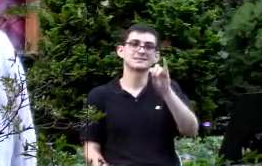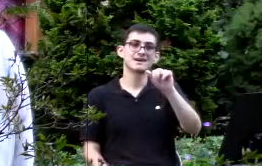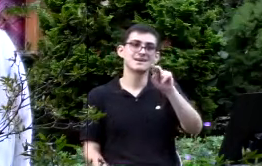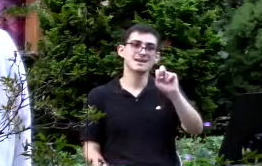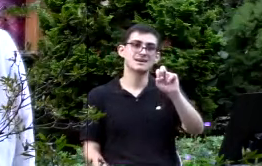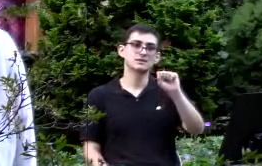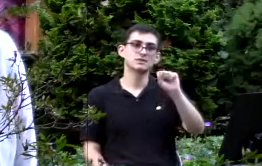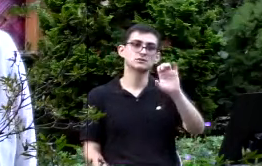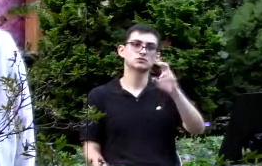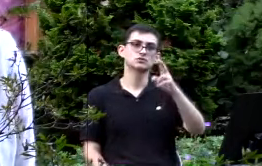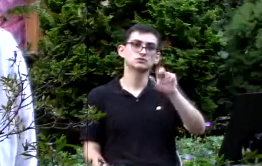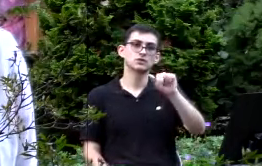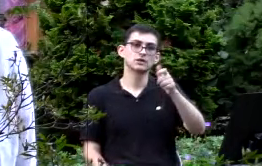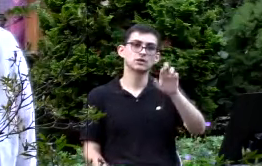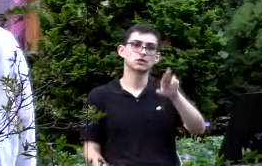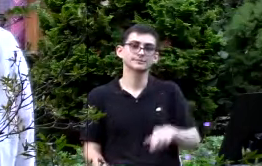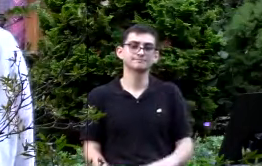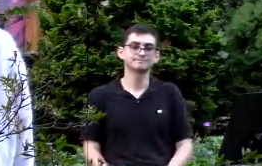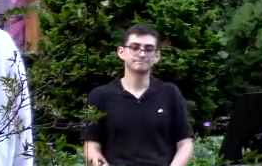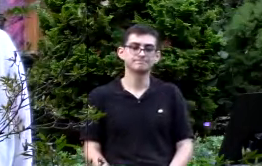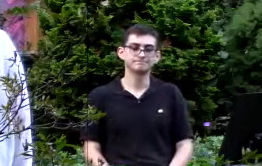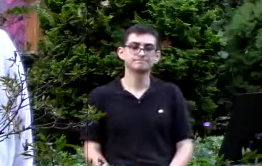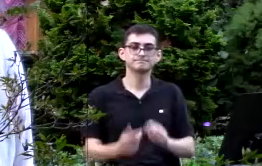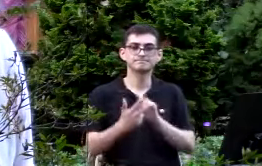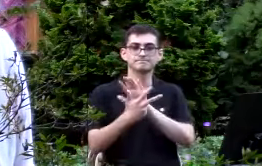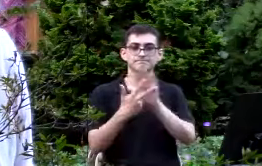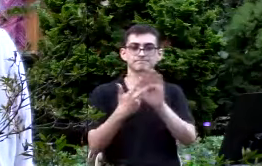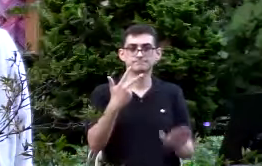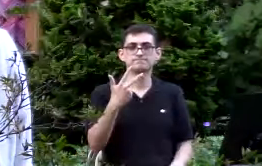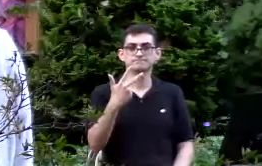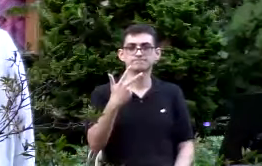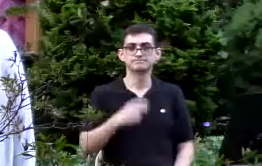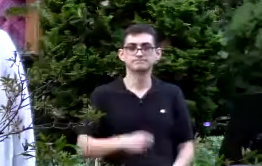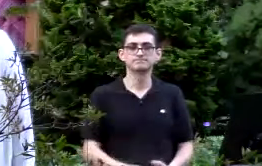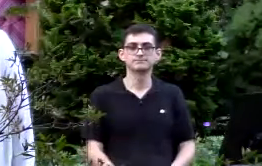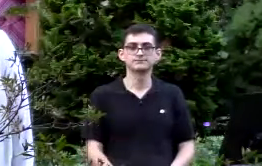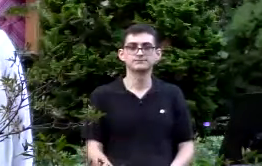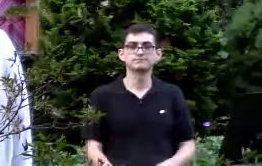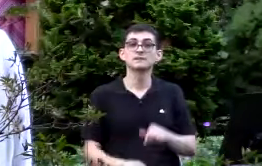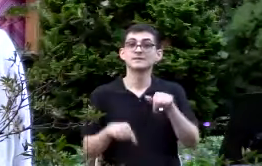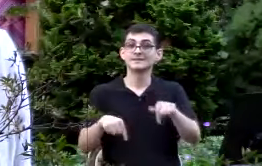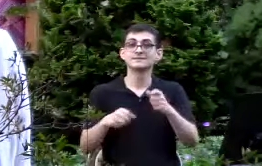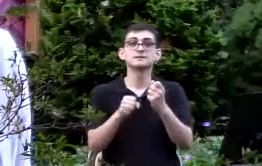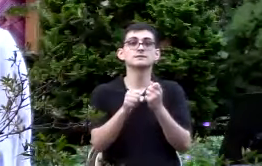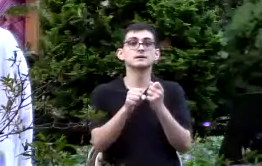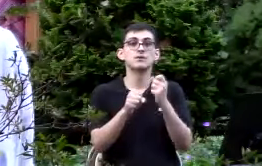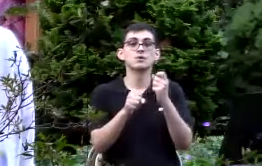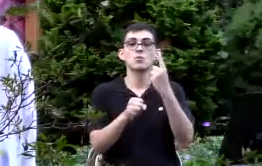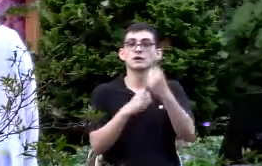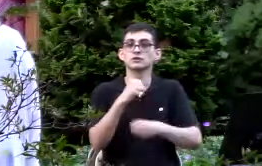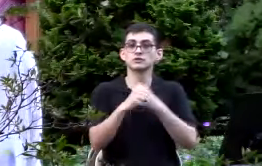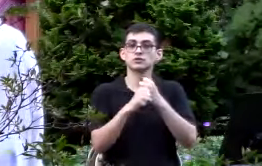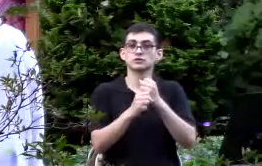Schrager, wife of Peter Schrager. This marks a yard site, an anniversary of passing for Eva